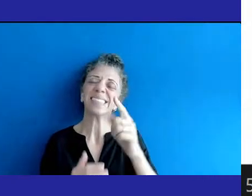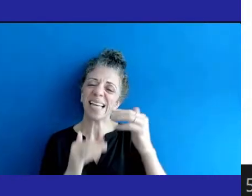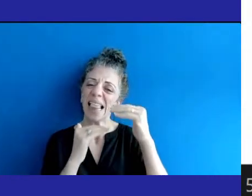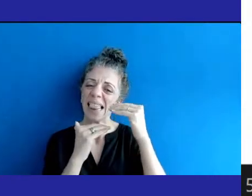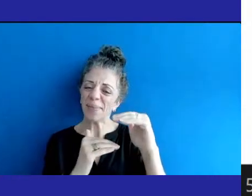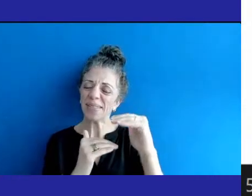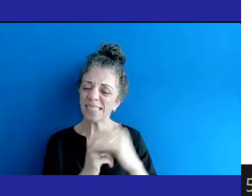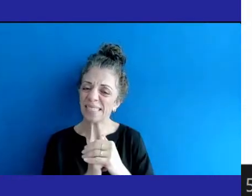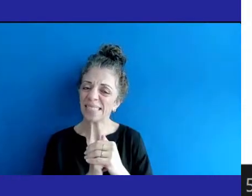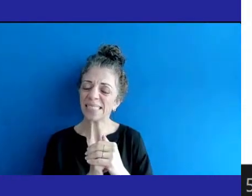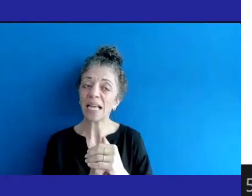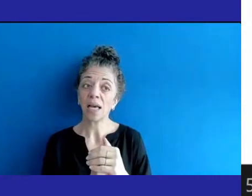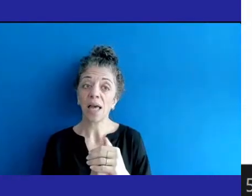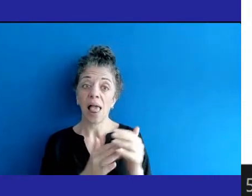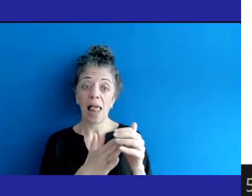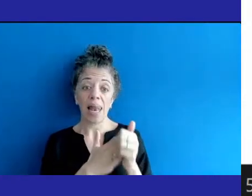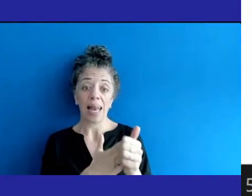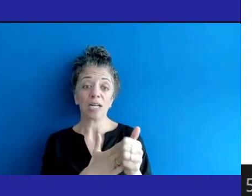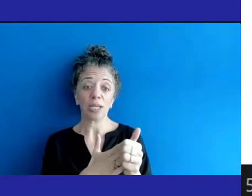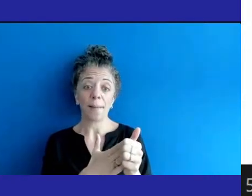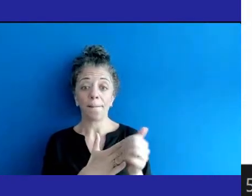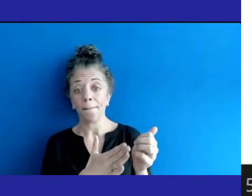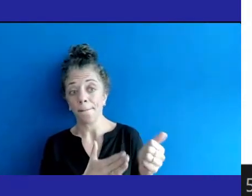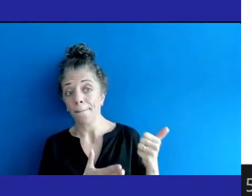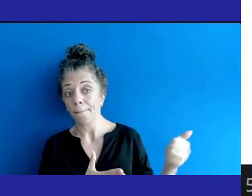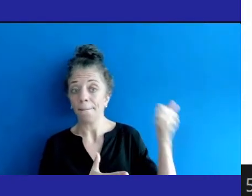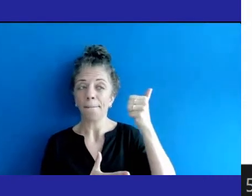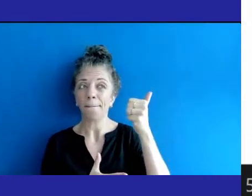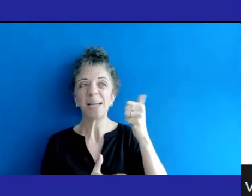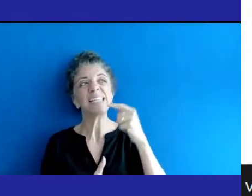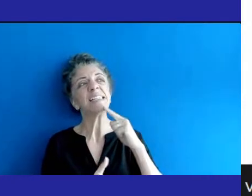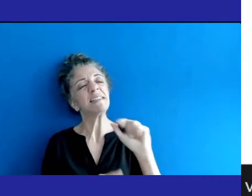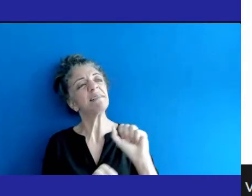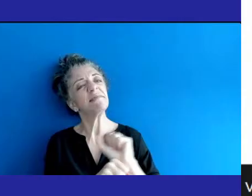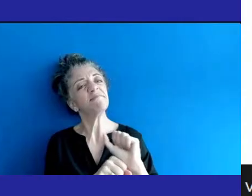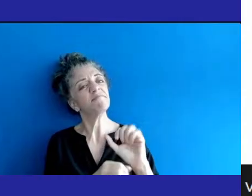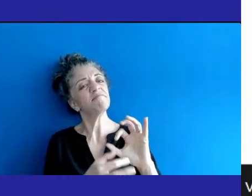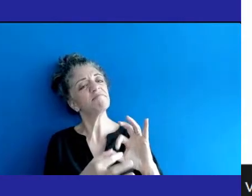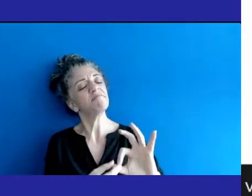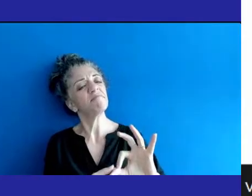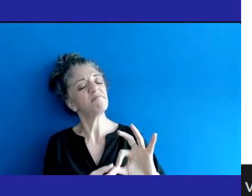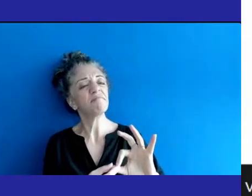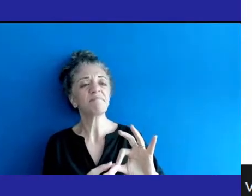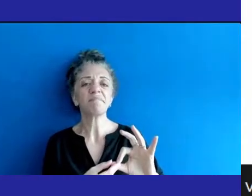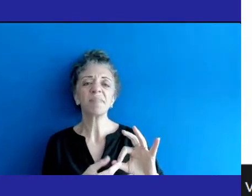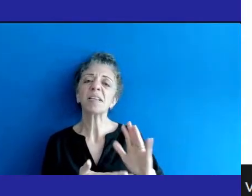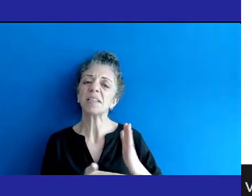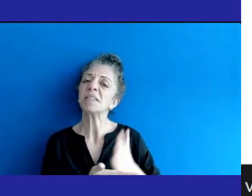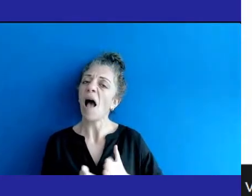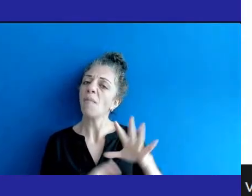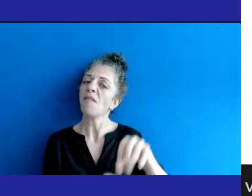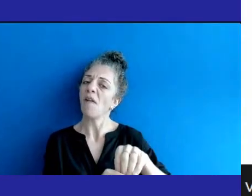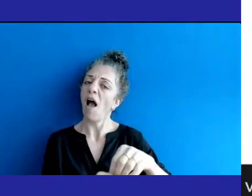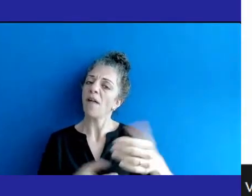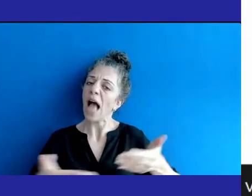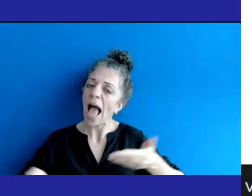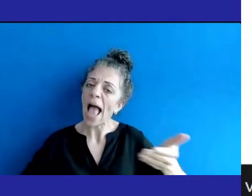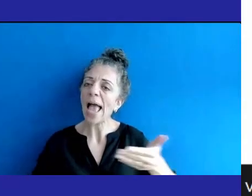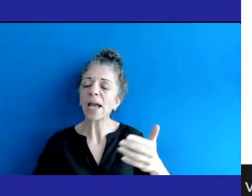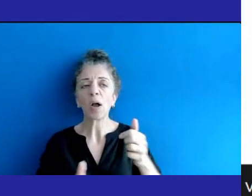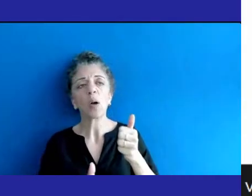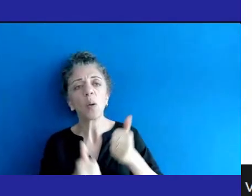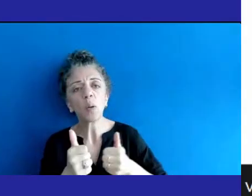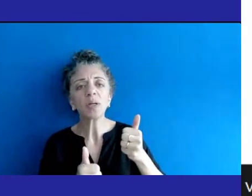leadership had kind of relative involvement in the hiring and which specialties they wanted to invest in,